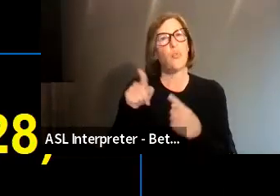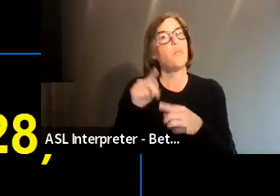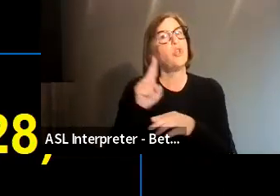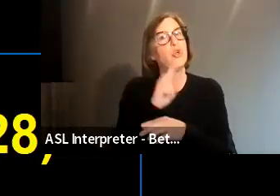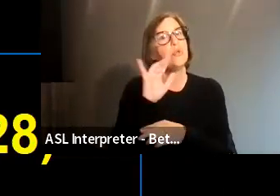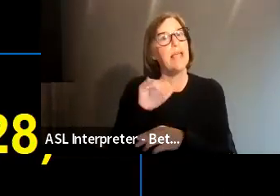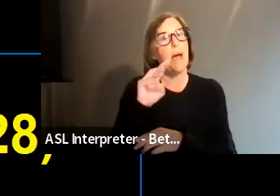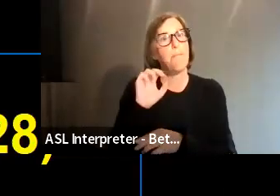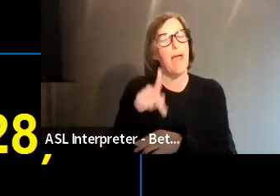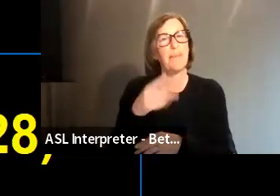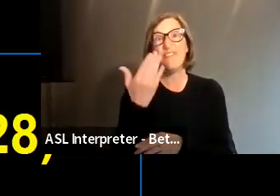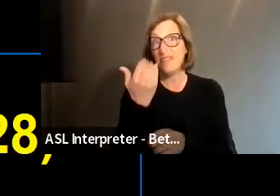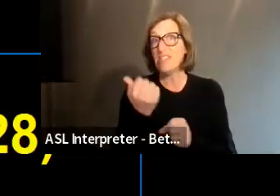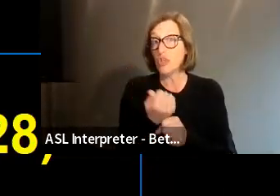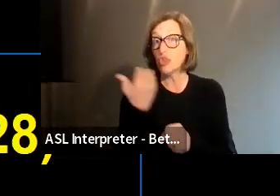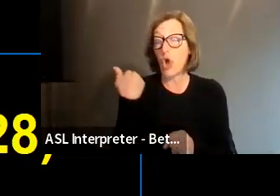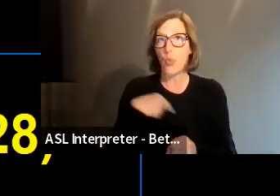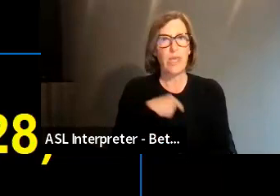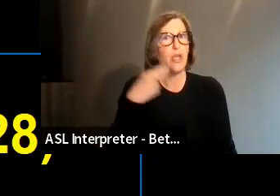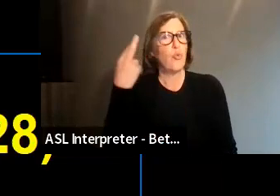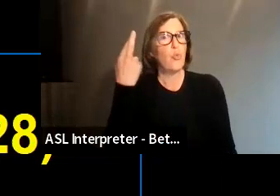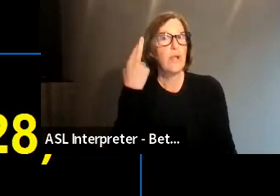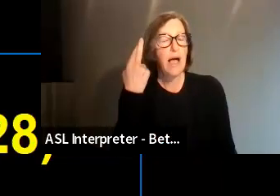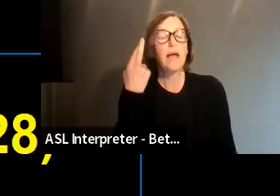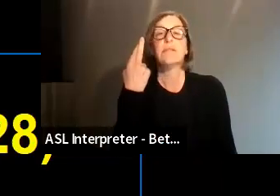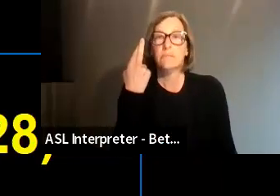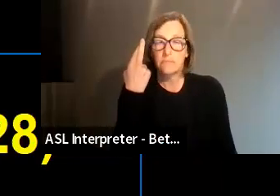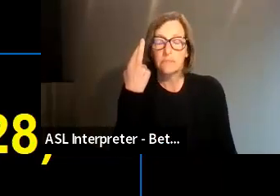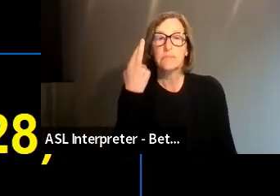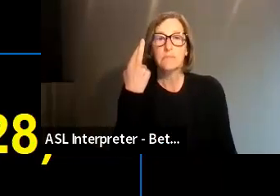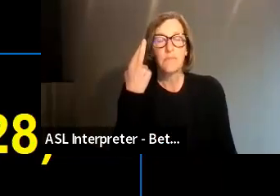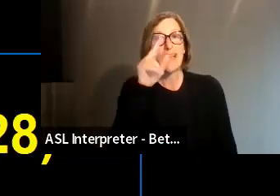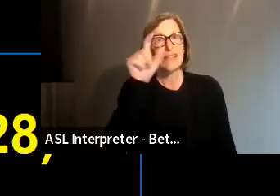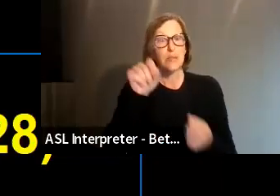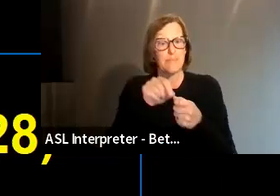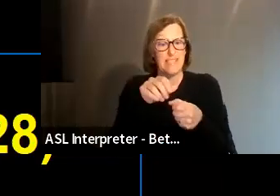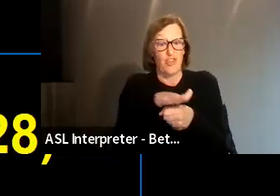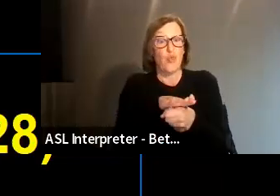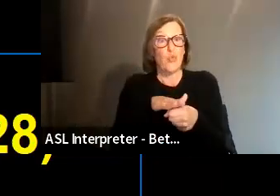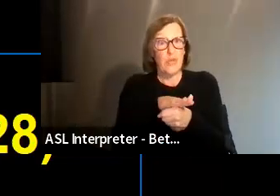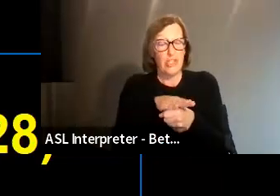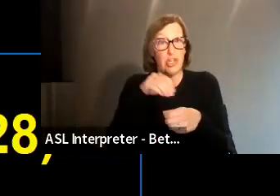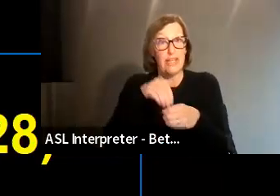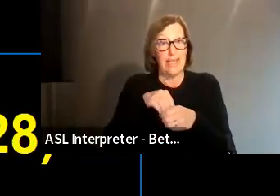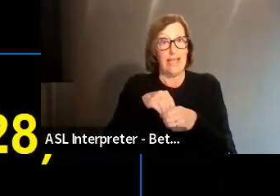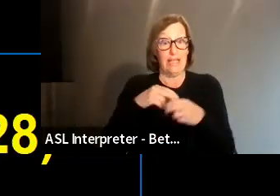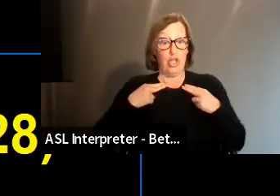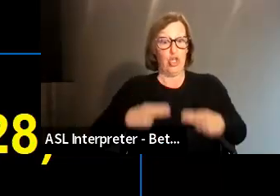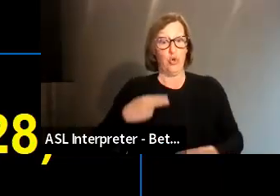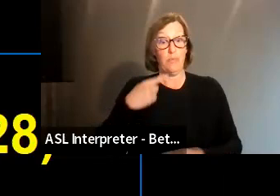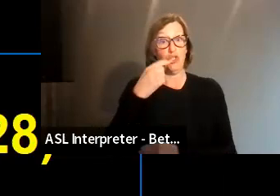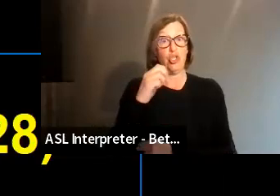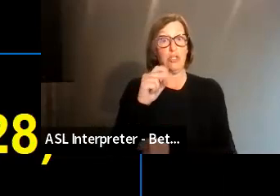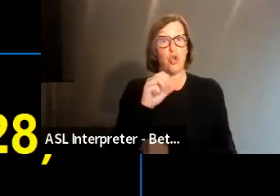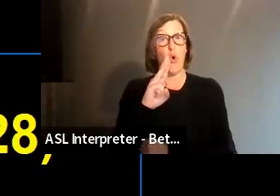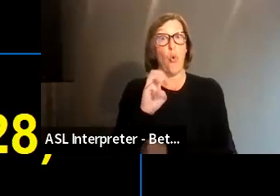about 15 years ago, we realized that there is a specific region in the human genome in which we